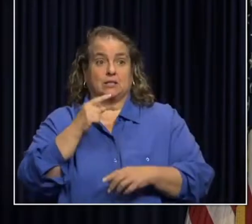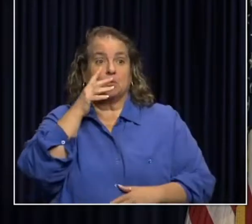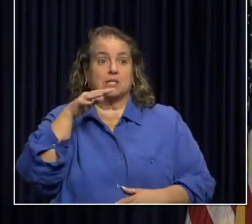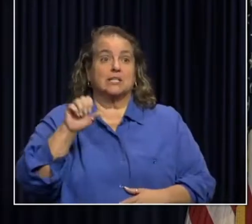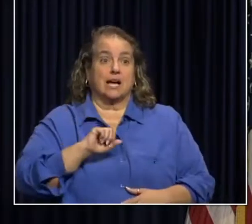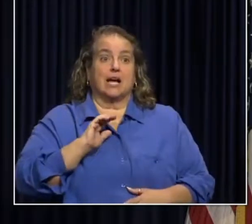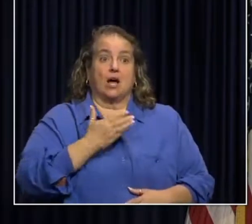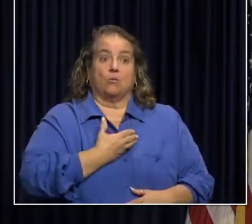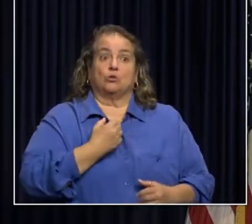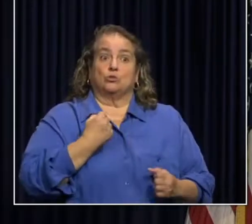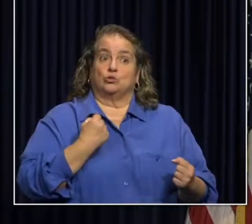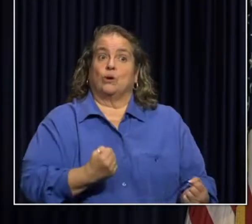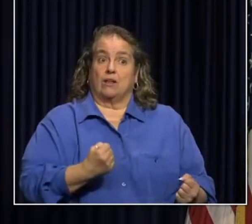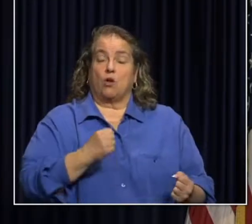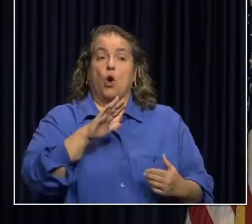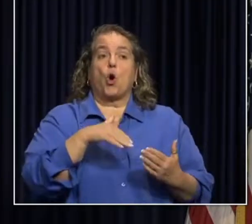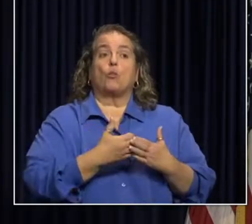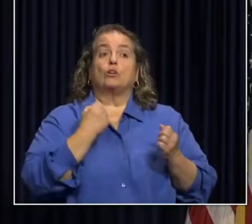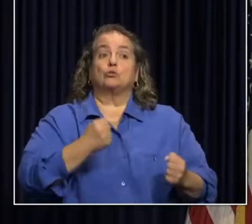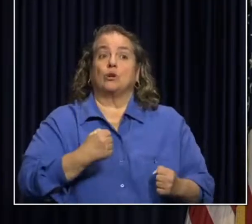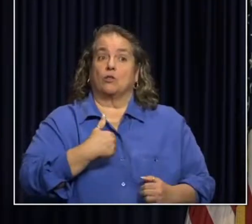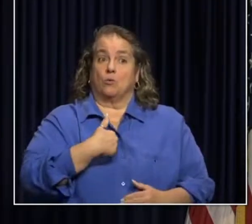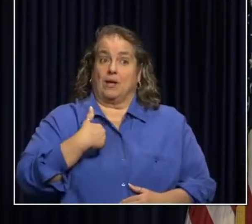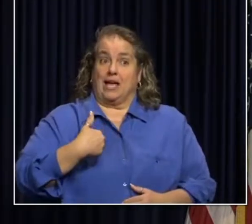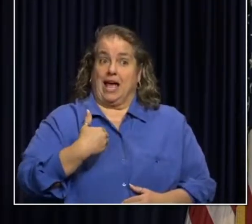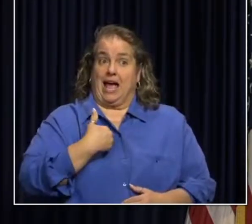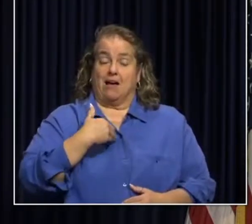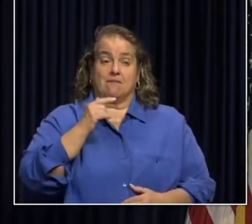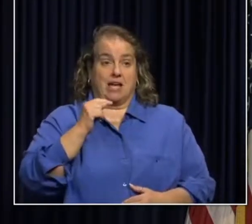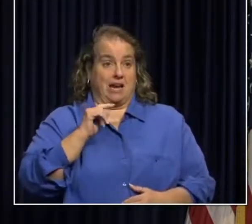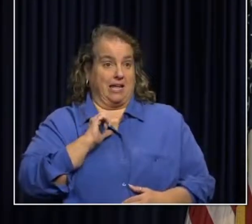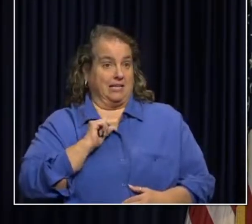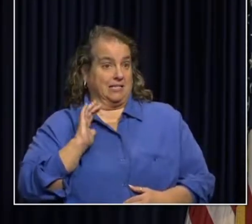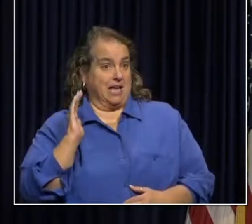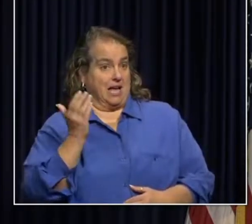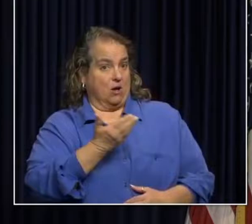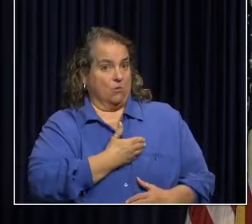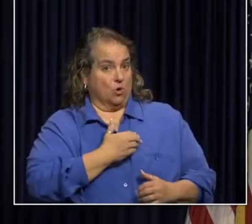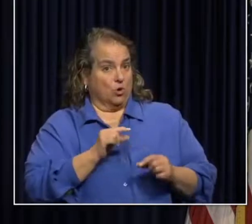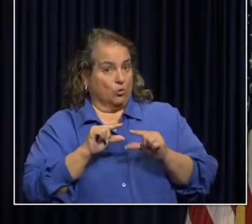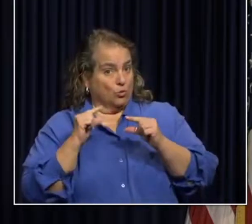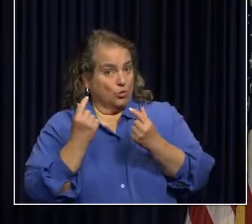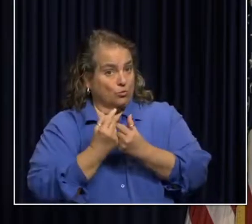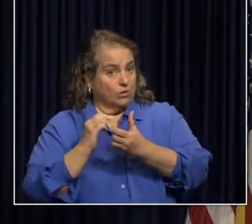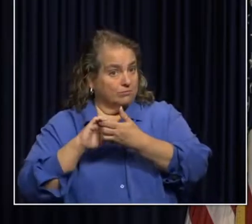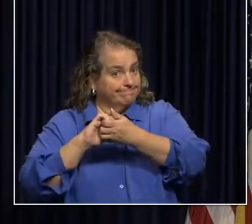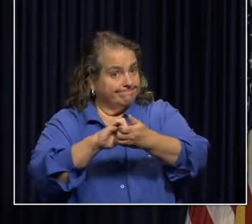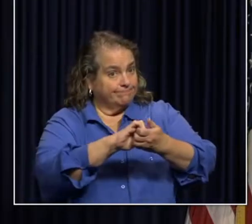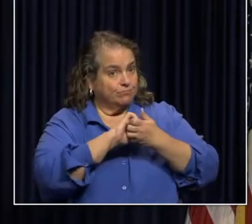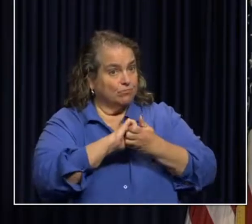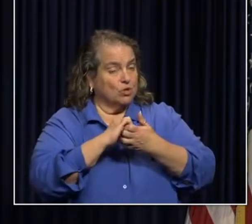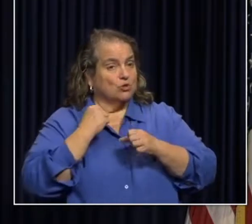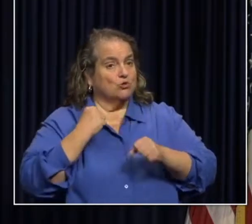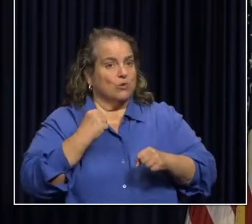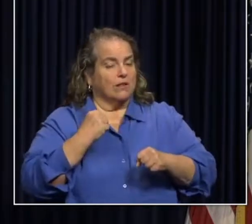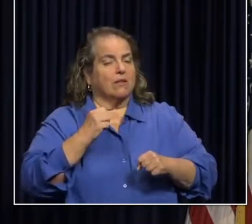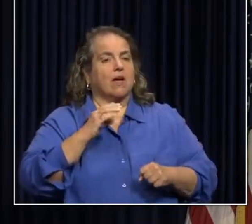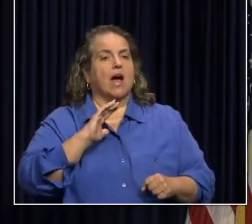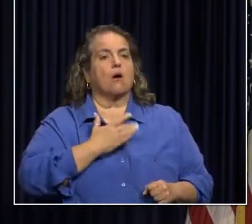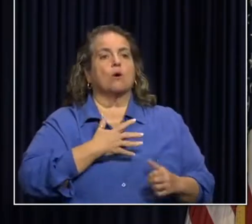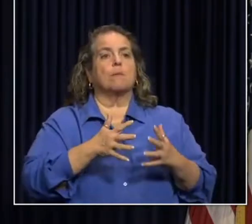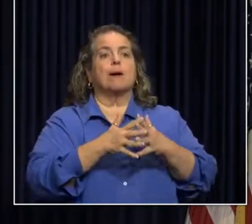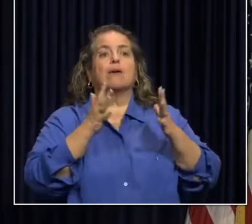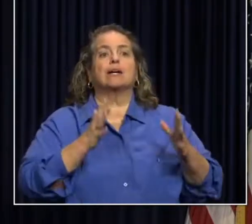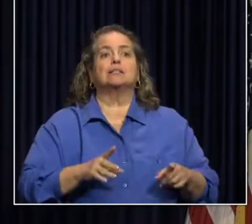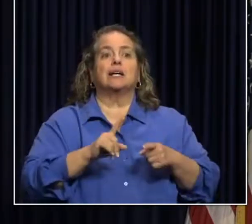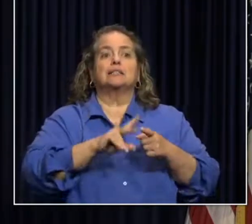it is our collective strength. It is all of us coming together unified as patriotic Americans and Kentuckians that is going to protect